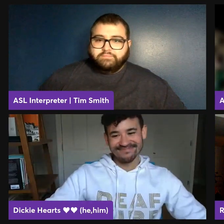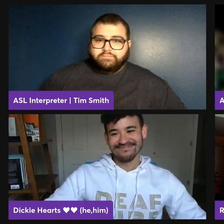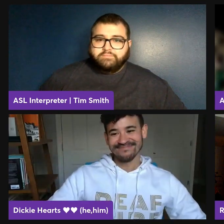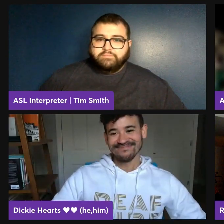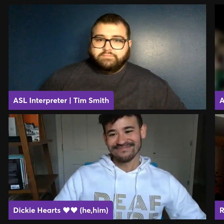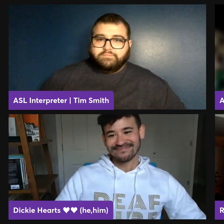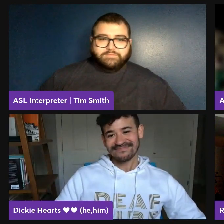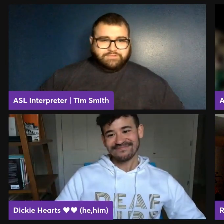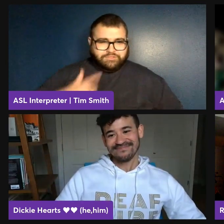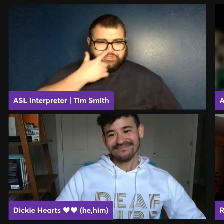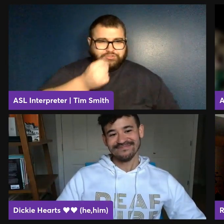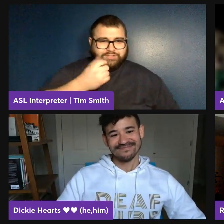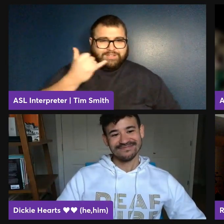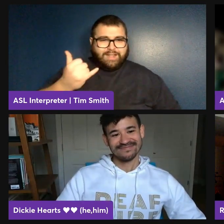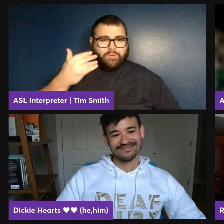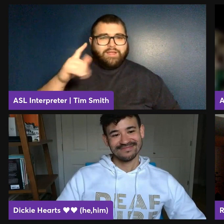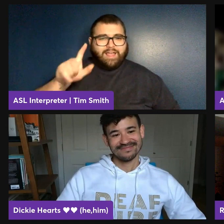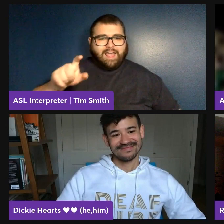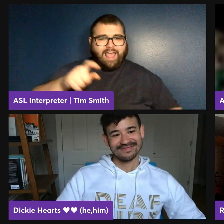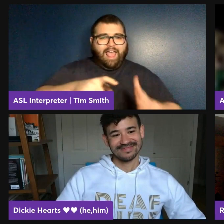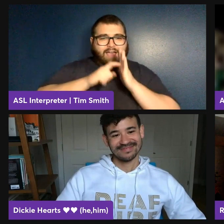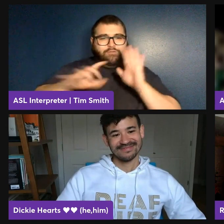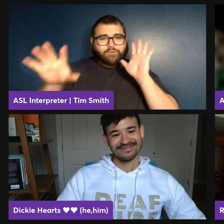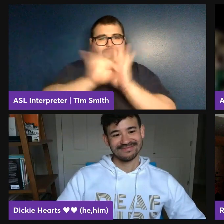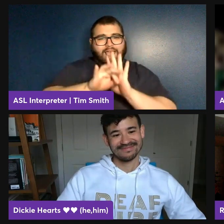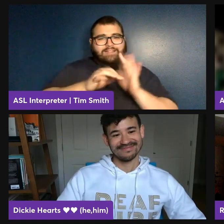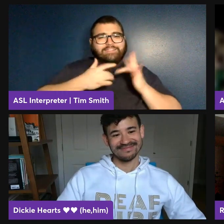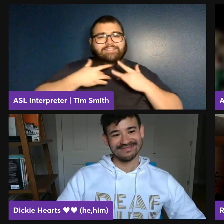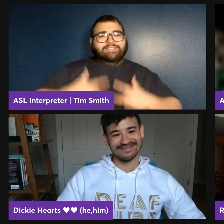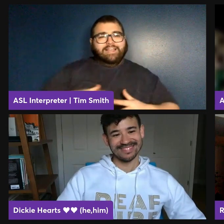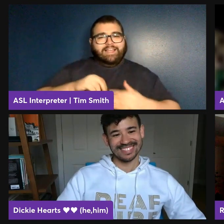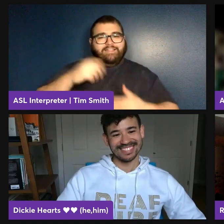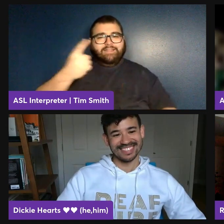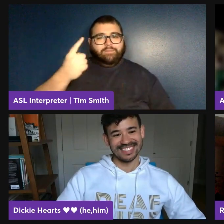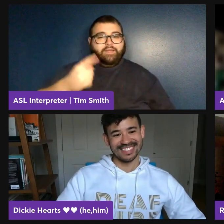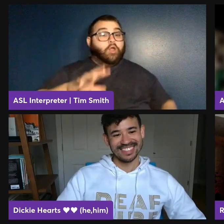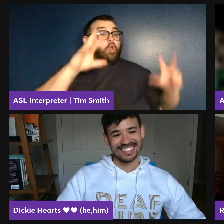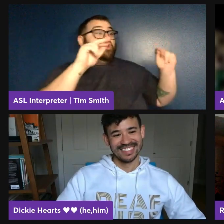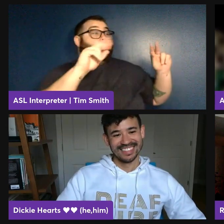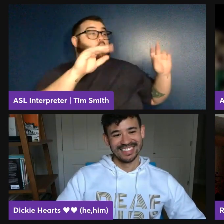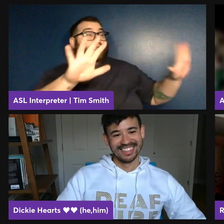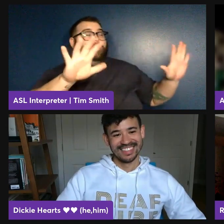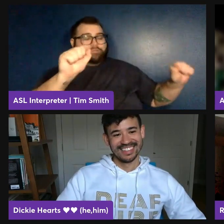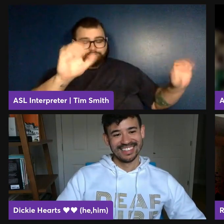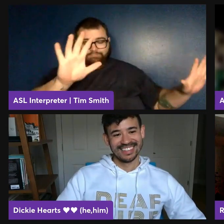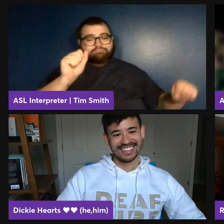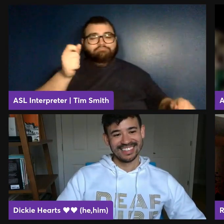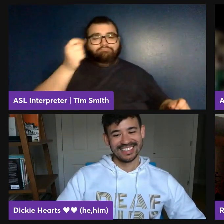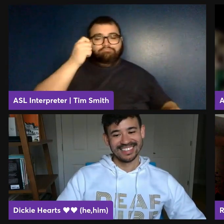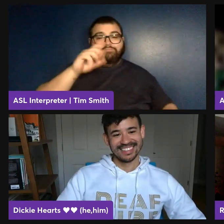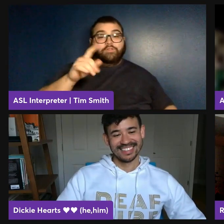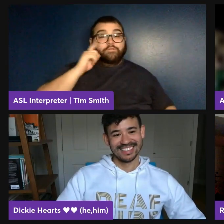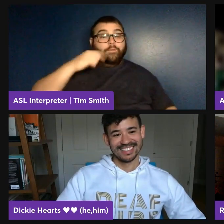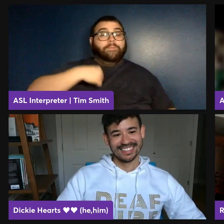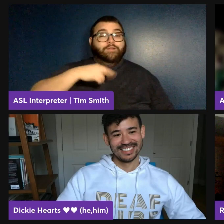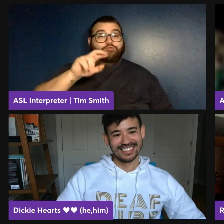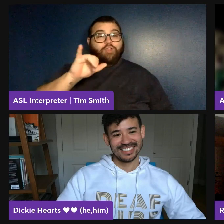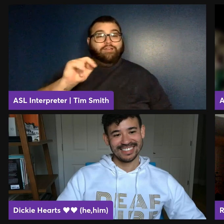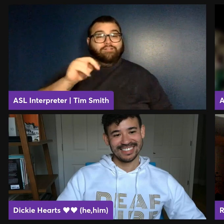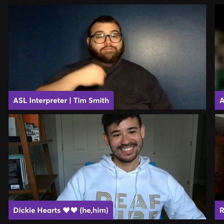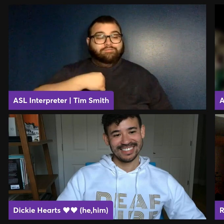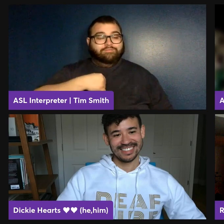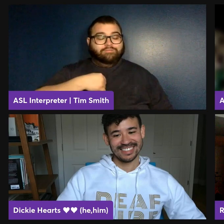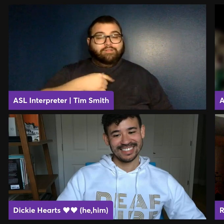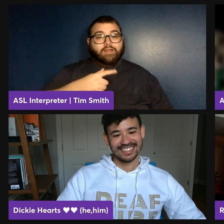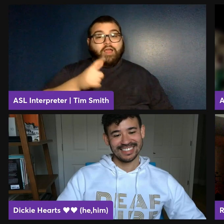interesting. Well, now we have to cast Dickie in something. Well, no. Yes. Okay. So for me,